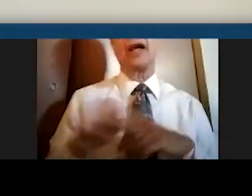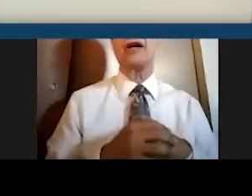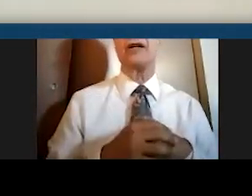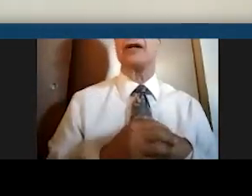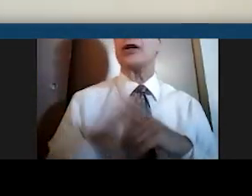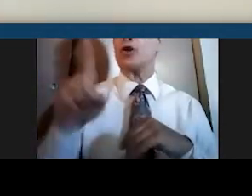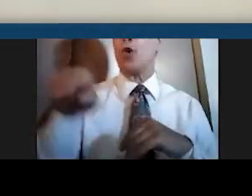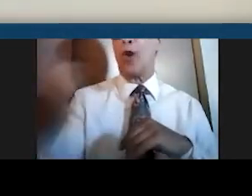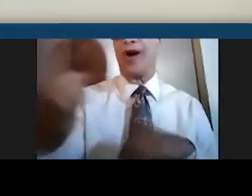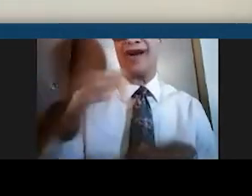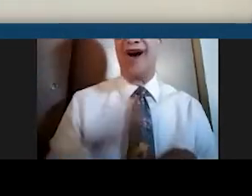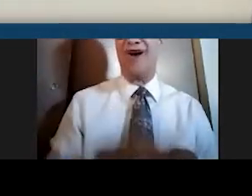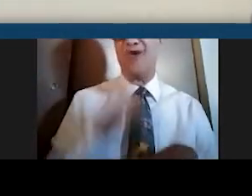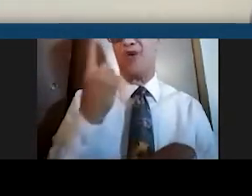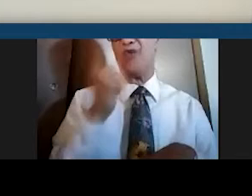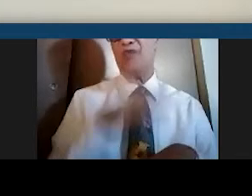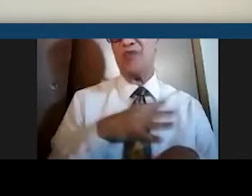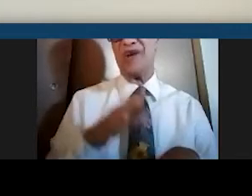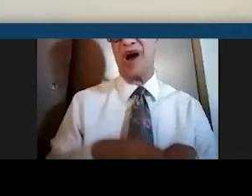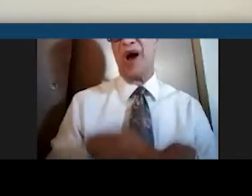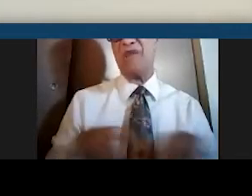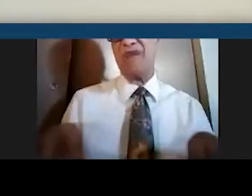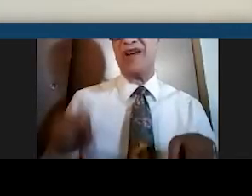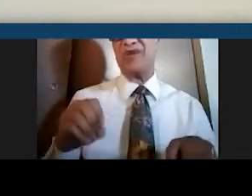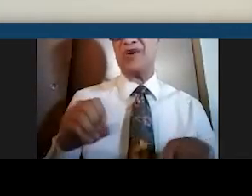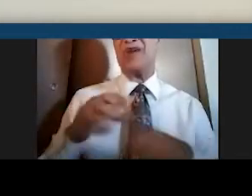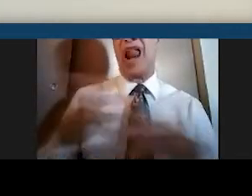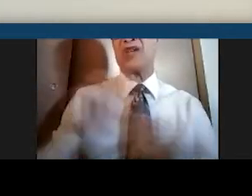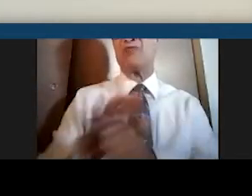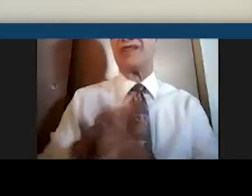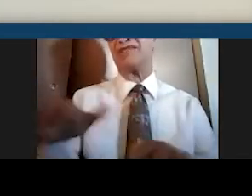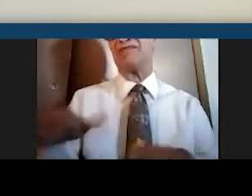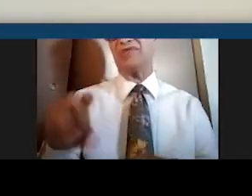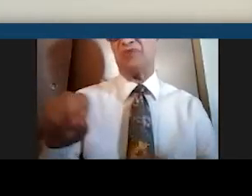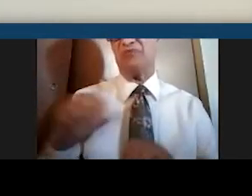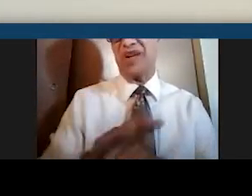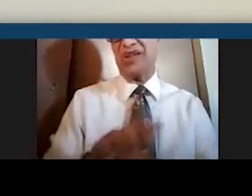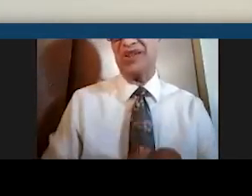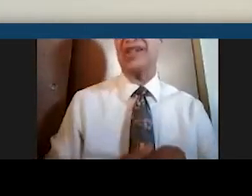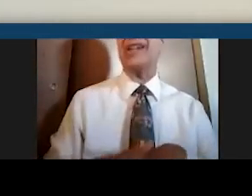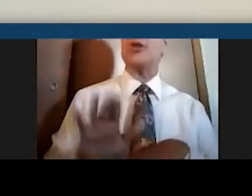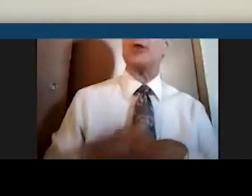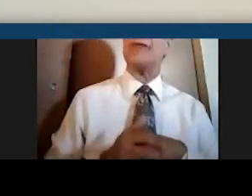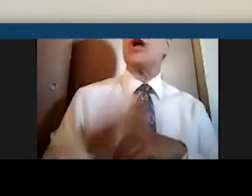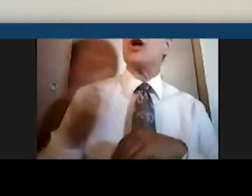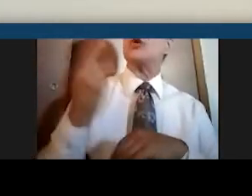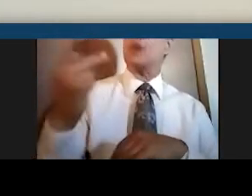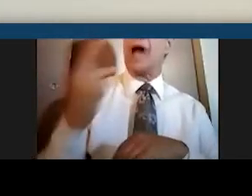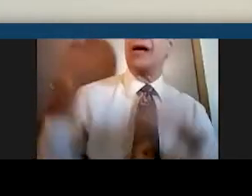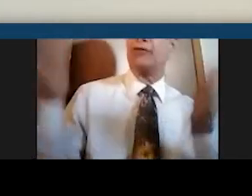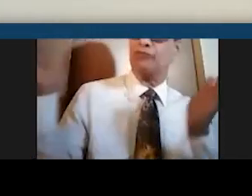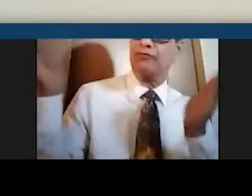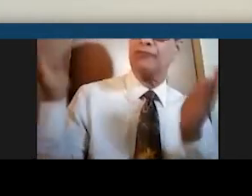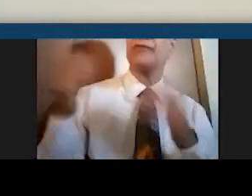panel, so lots of pressure. Just kidding, no pressure. So you and I had a conversation the